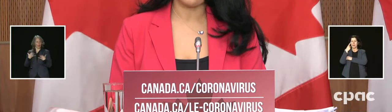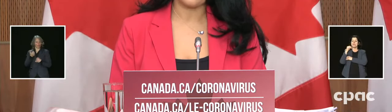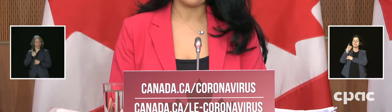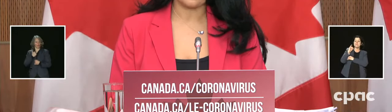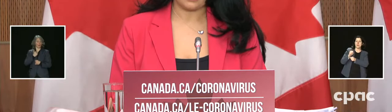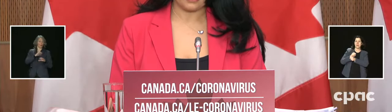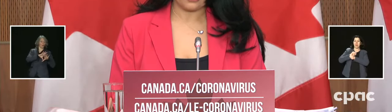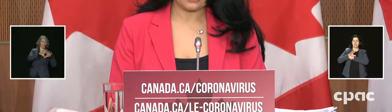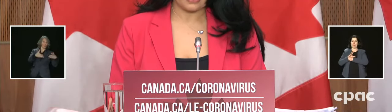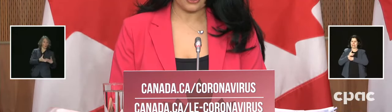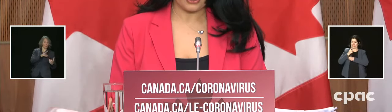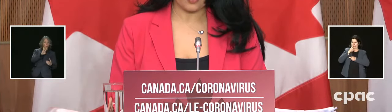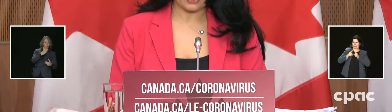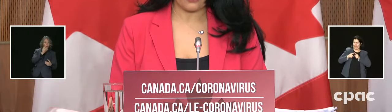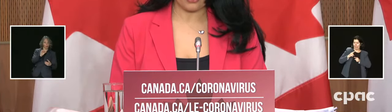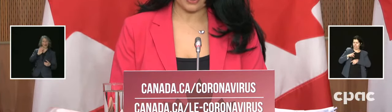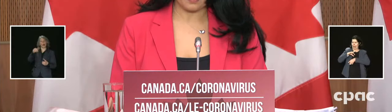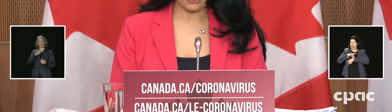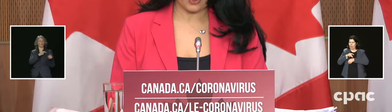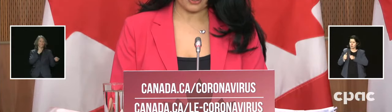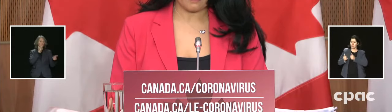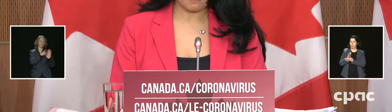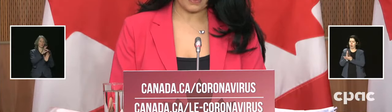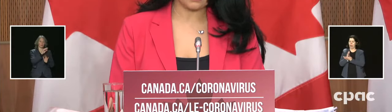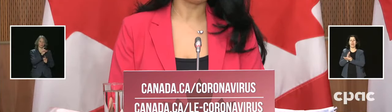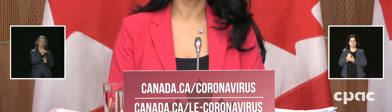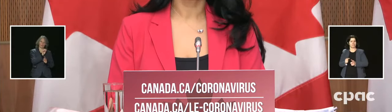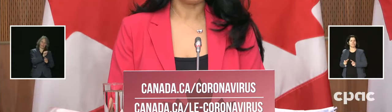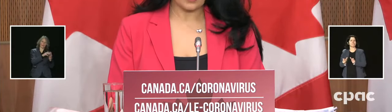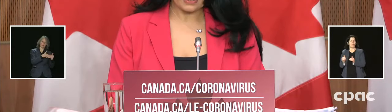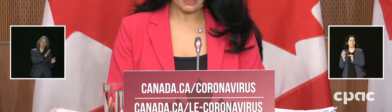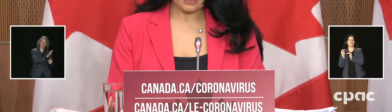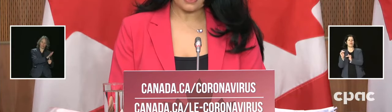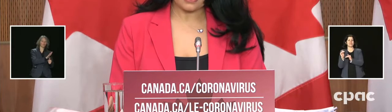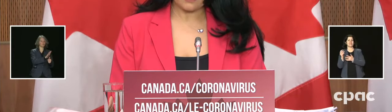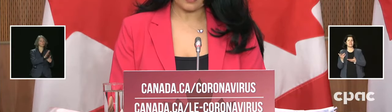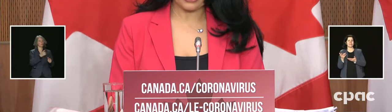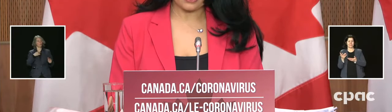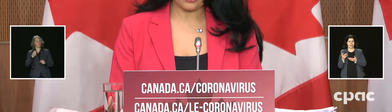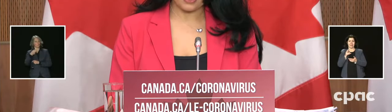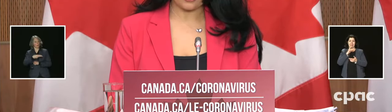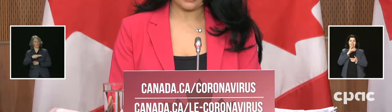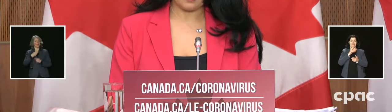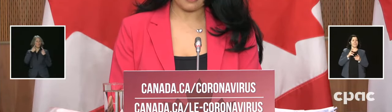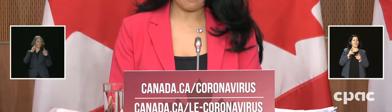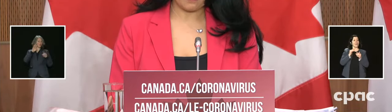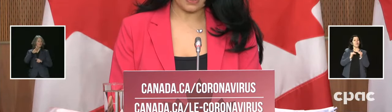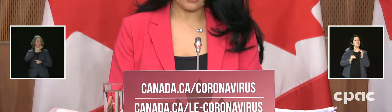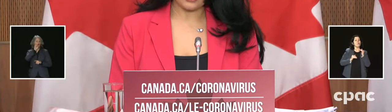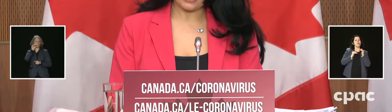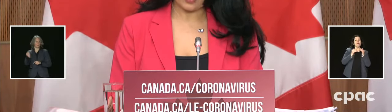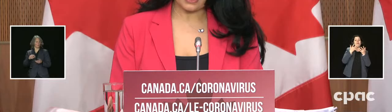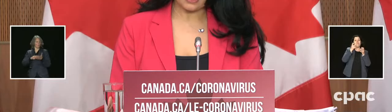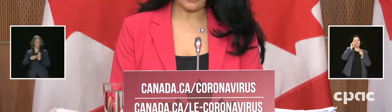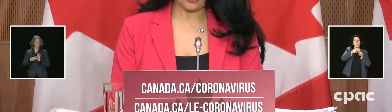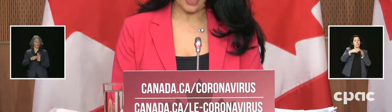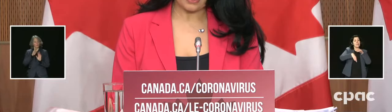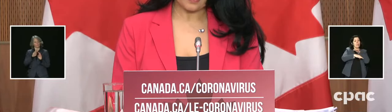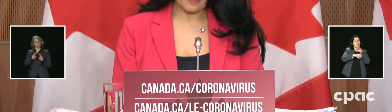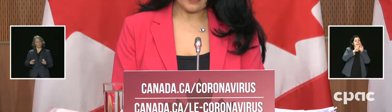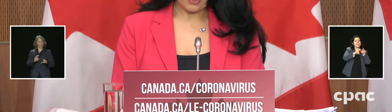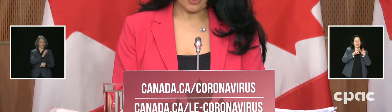and other major regulators such as the U.S. Food and Drug Administration. So what does this level of protection actually mean? Looking at the results